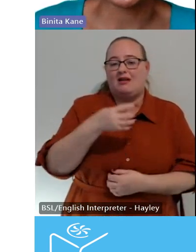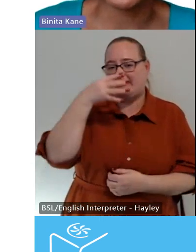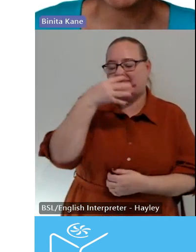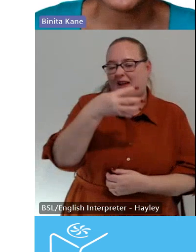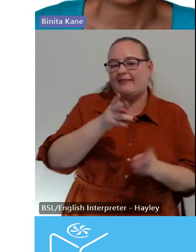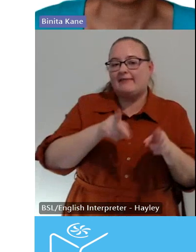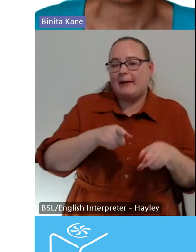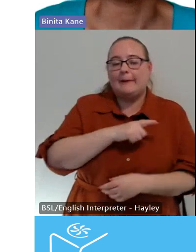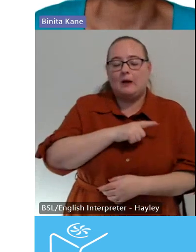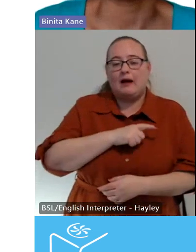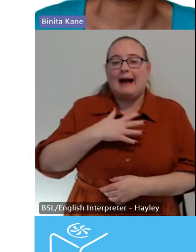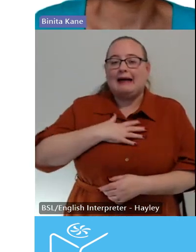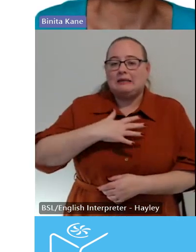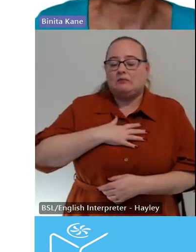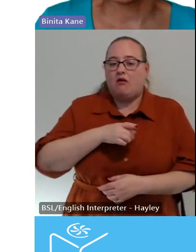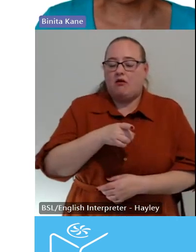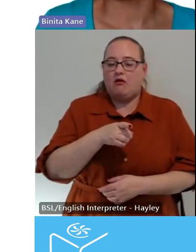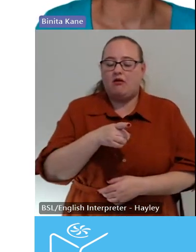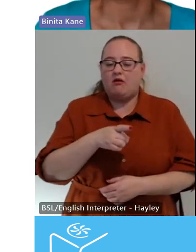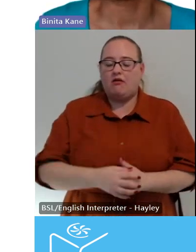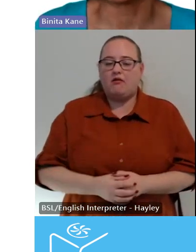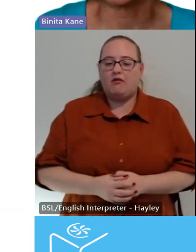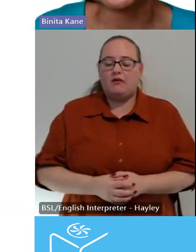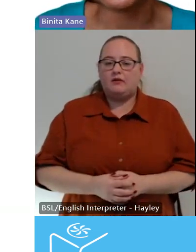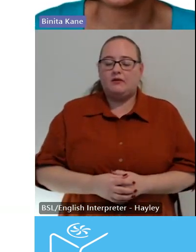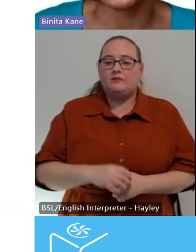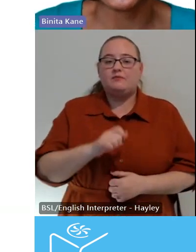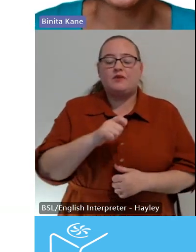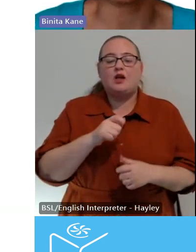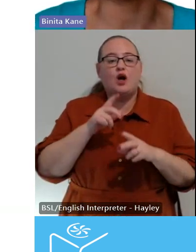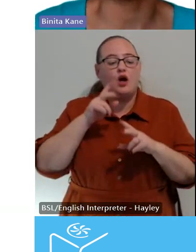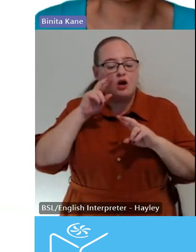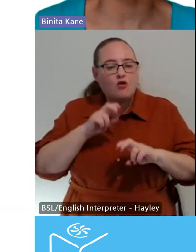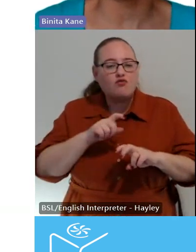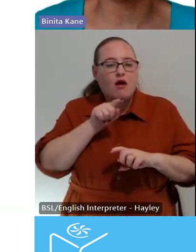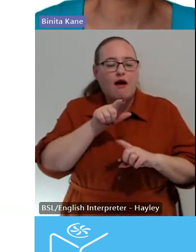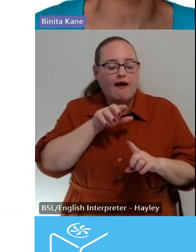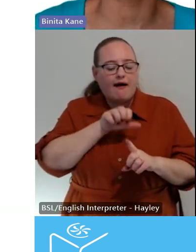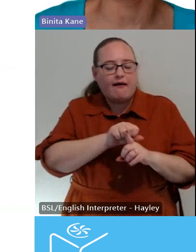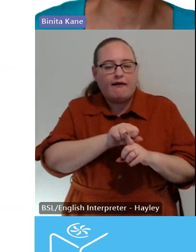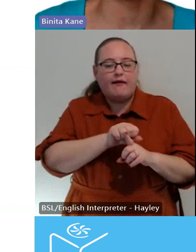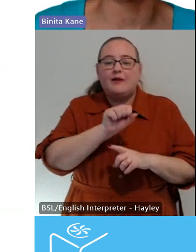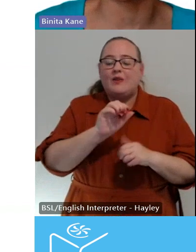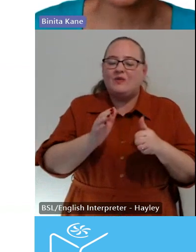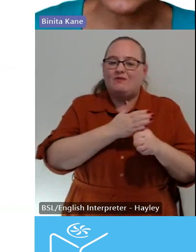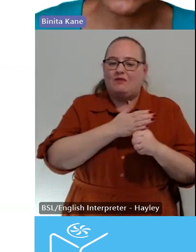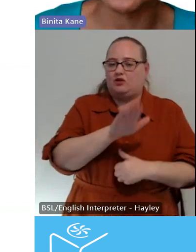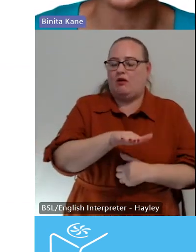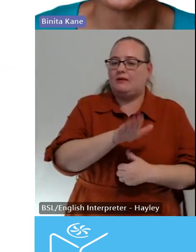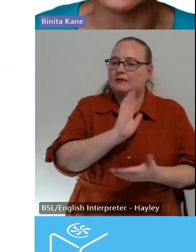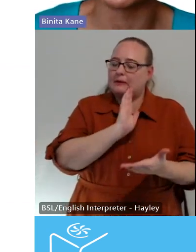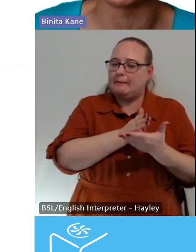severe asthma. And this was a landmark ruling by the coroner at her inquest. She's the first child where her death was